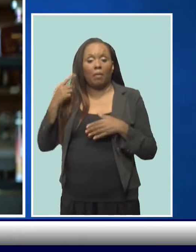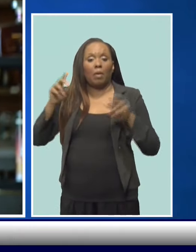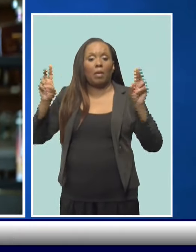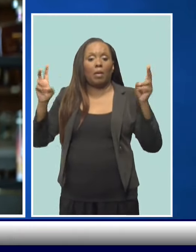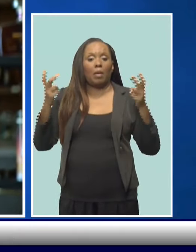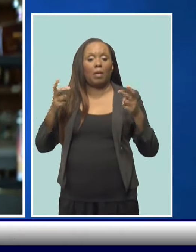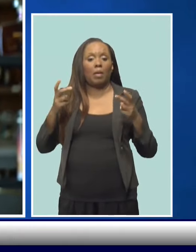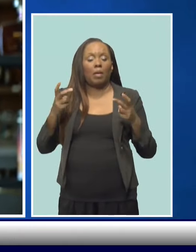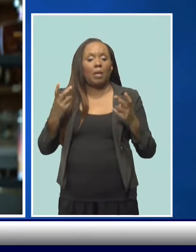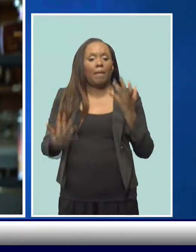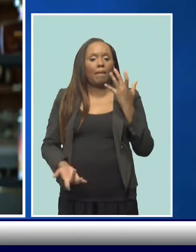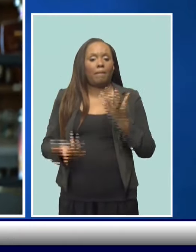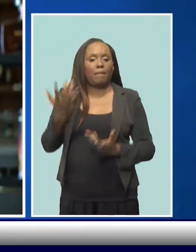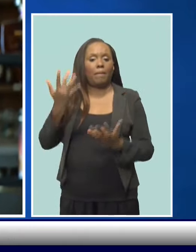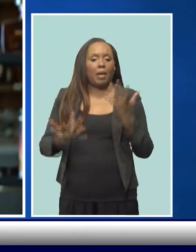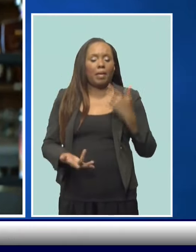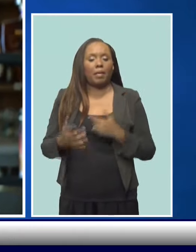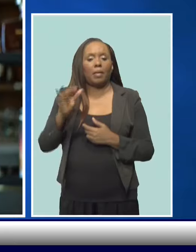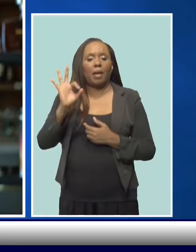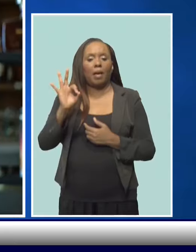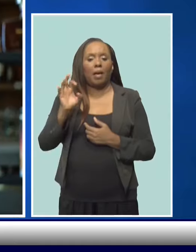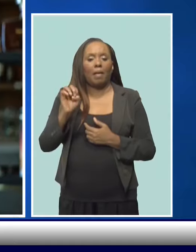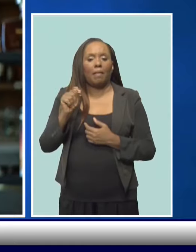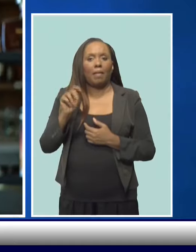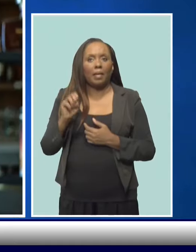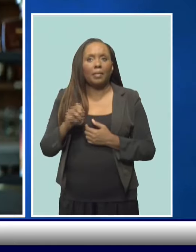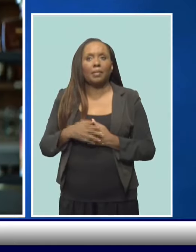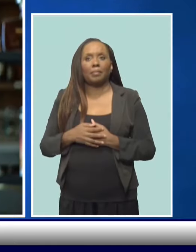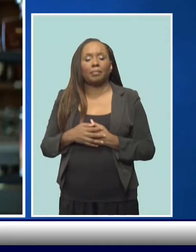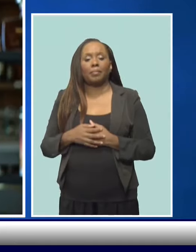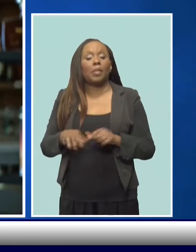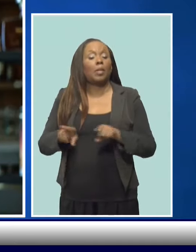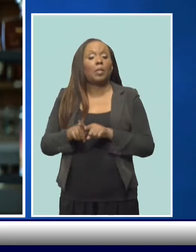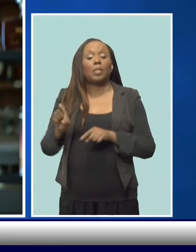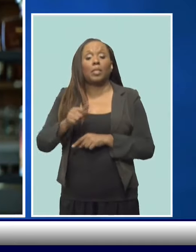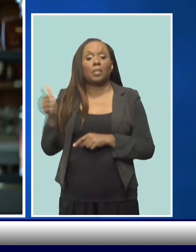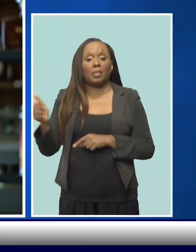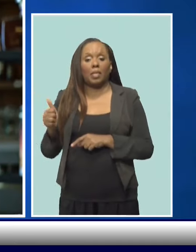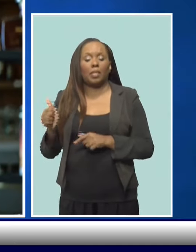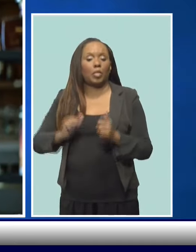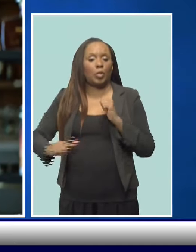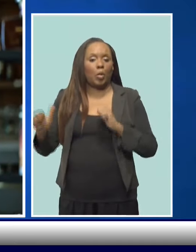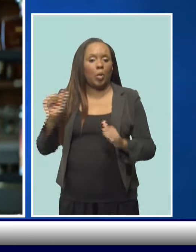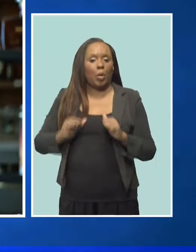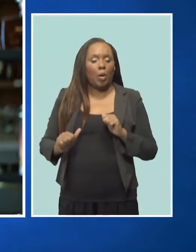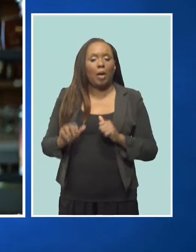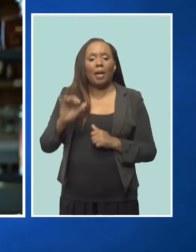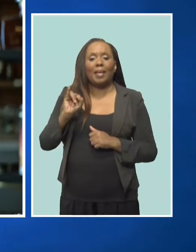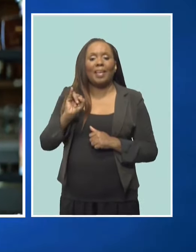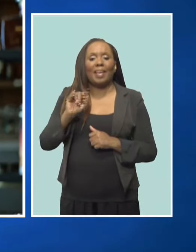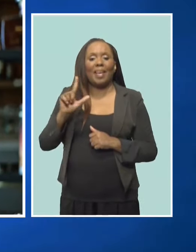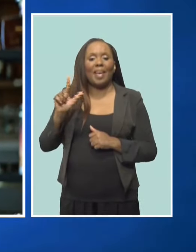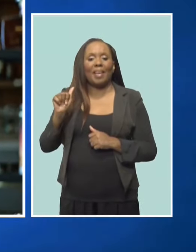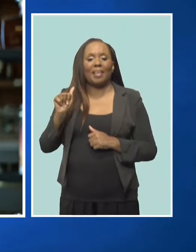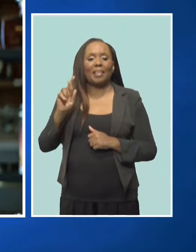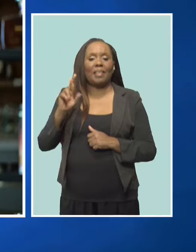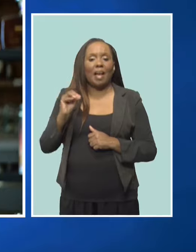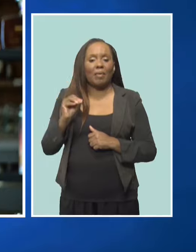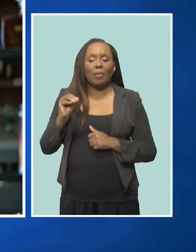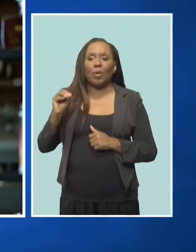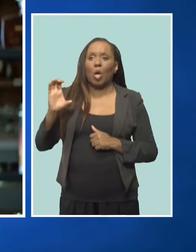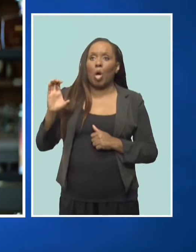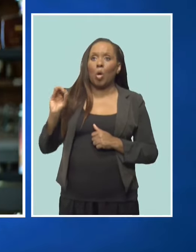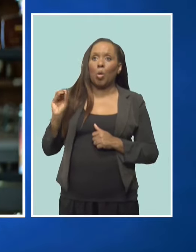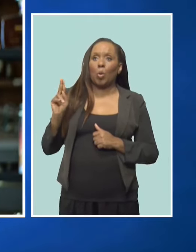2. Hoping to hold that again at the Lara Court, and that'll be the first Saturday in May. That'll be